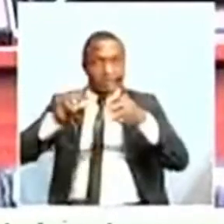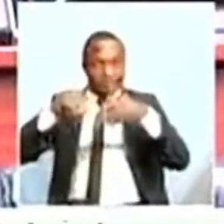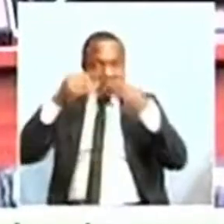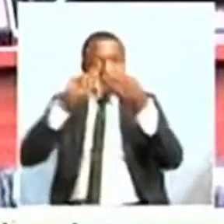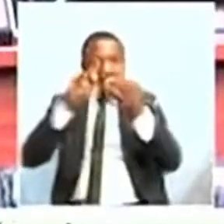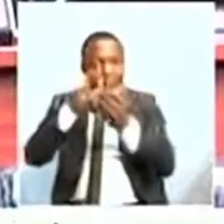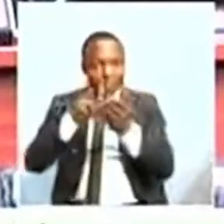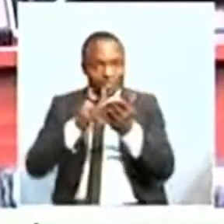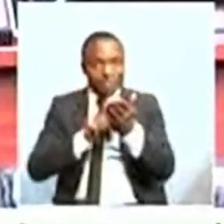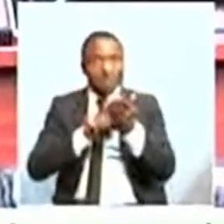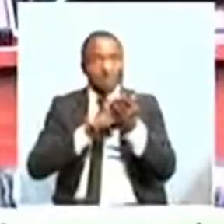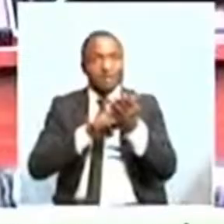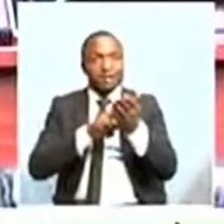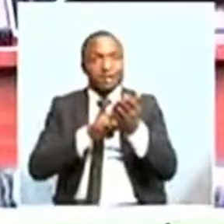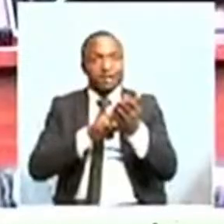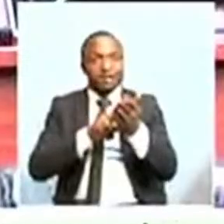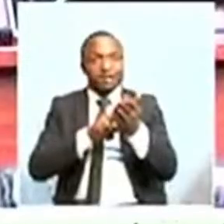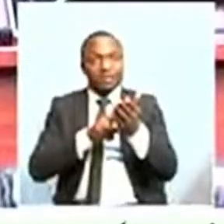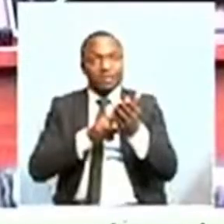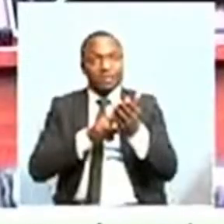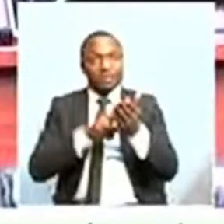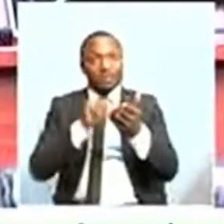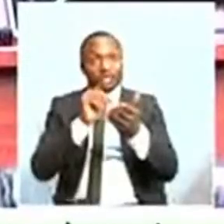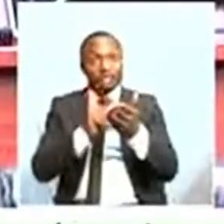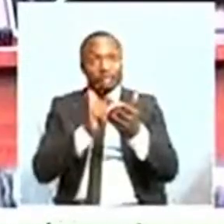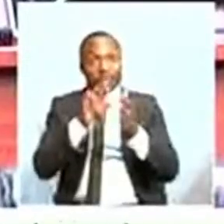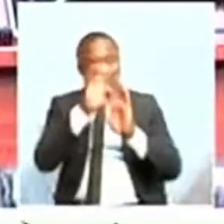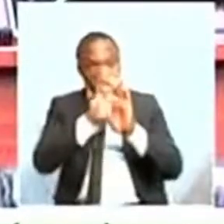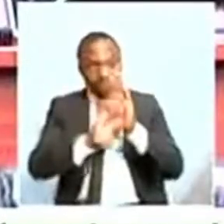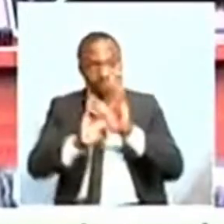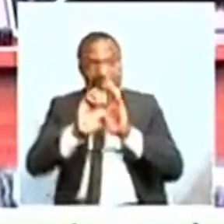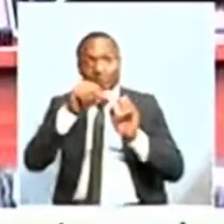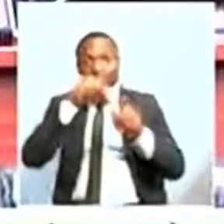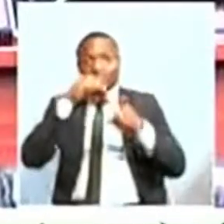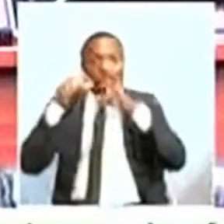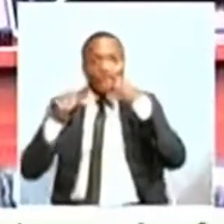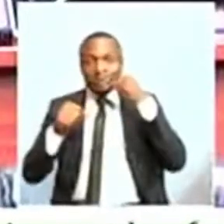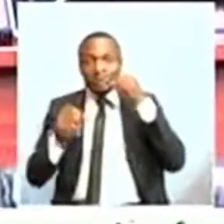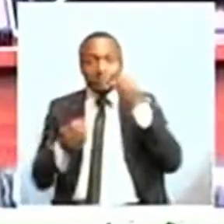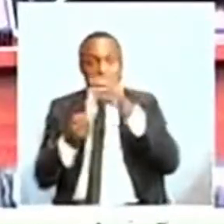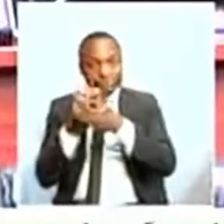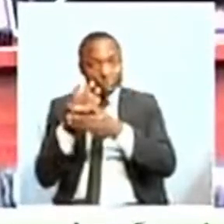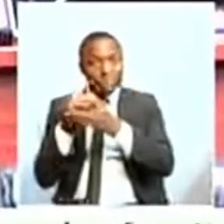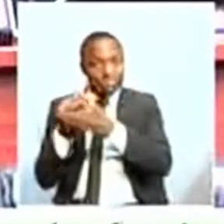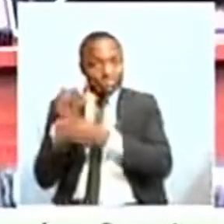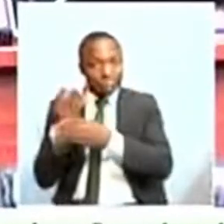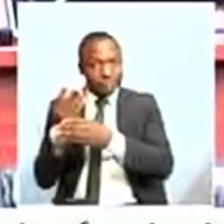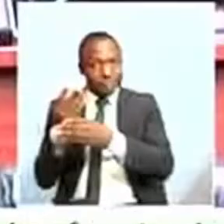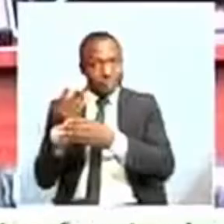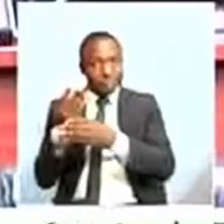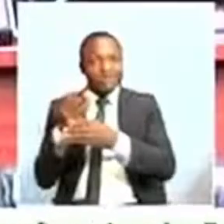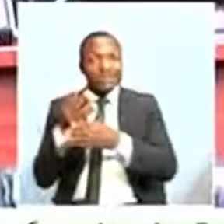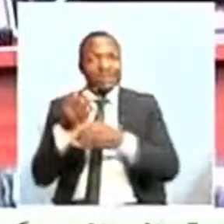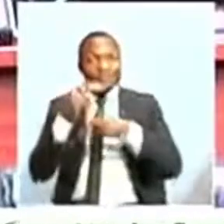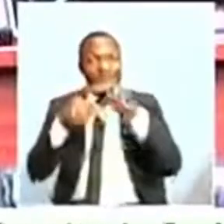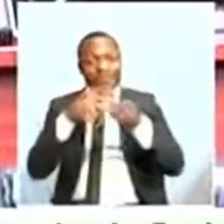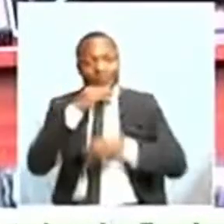conditions for export for these agricultural products which will be growing under irrigation, then